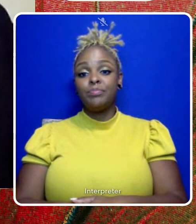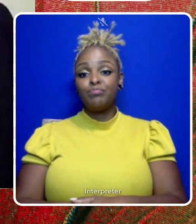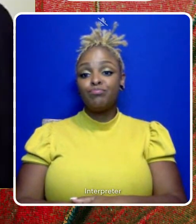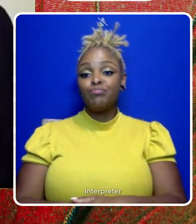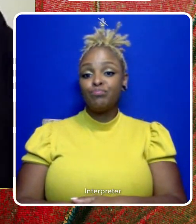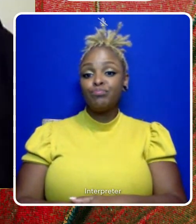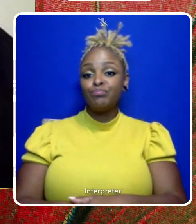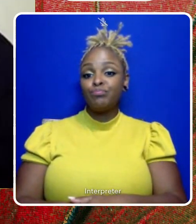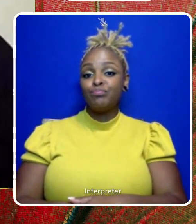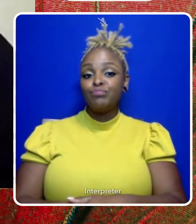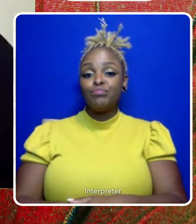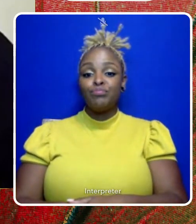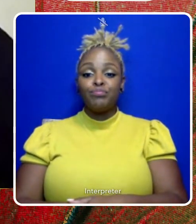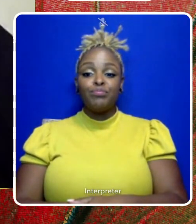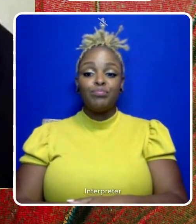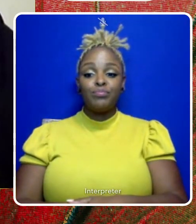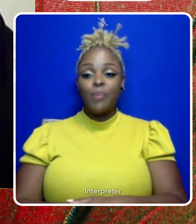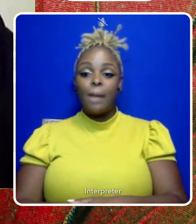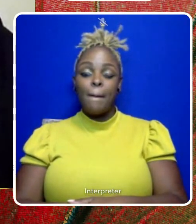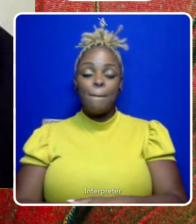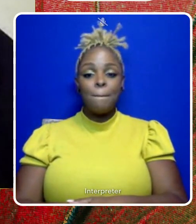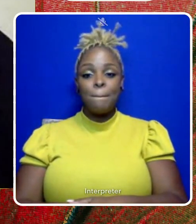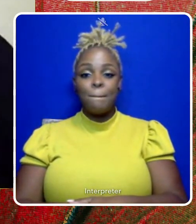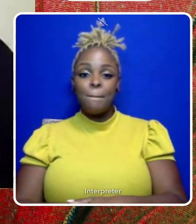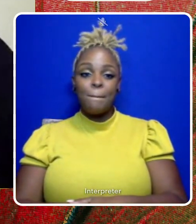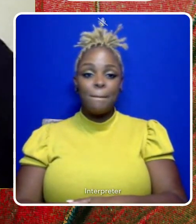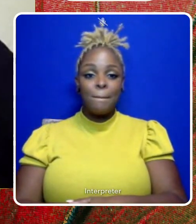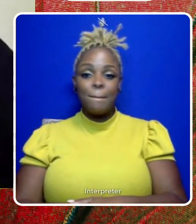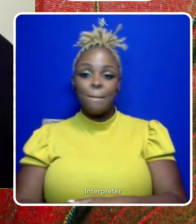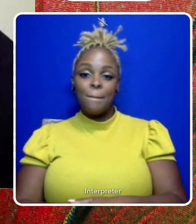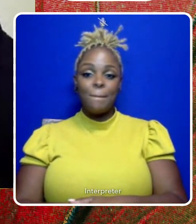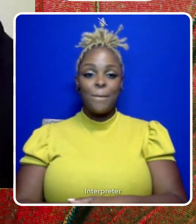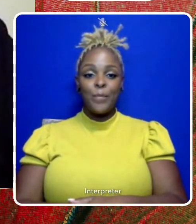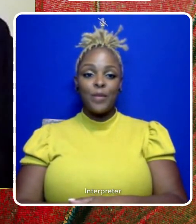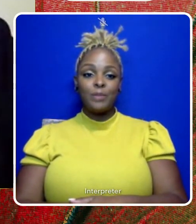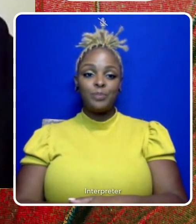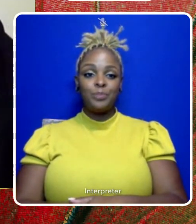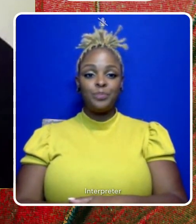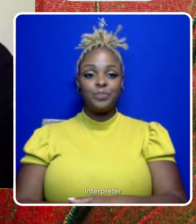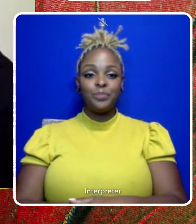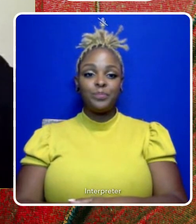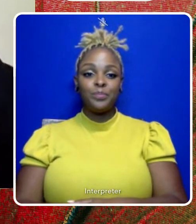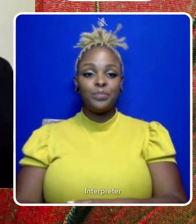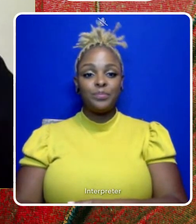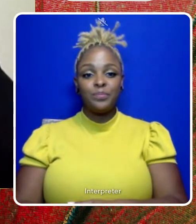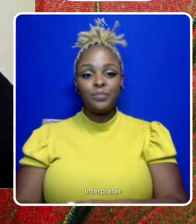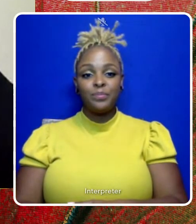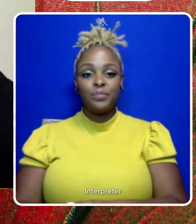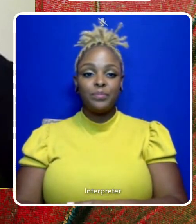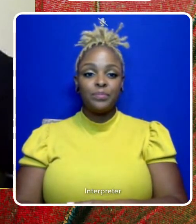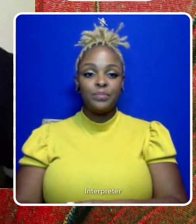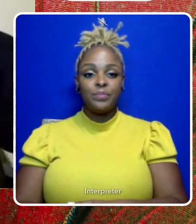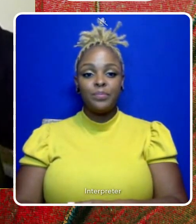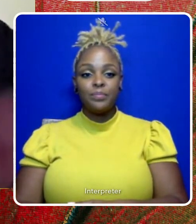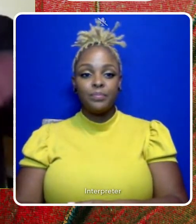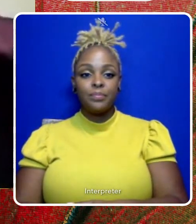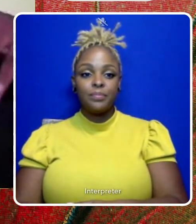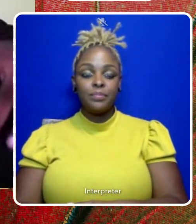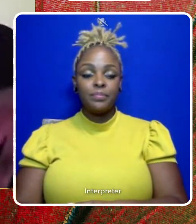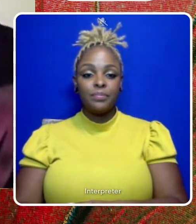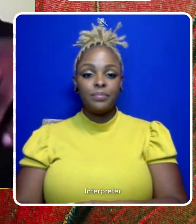This is my light, don't mix that up. This is my light, don't block the sun. This is my